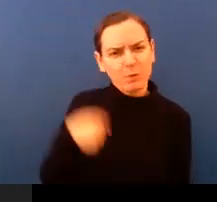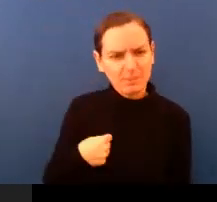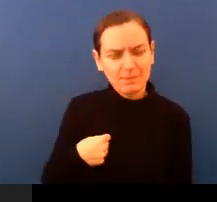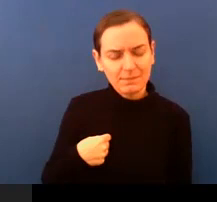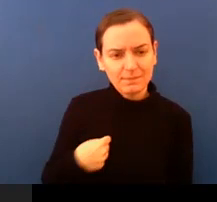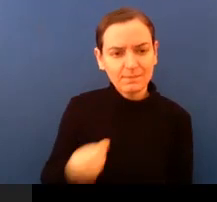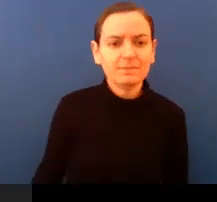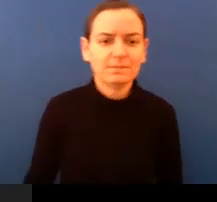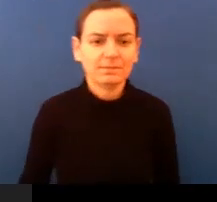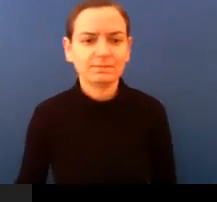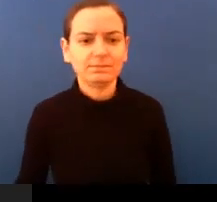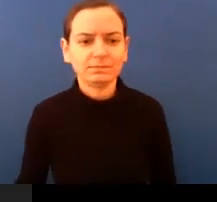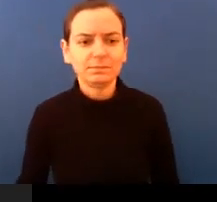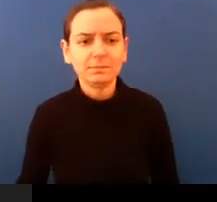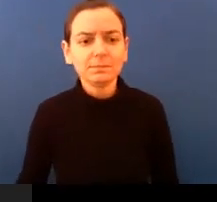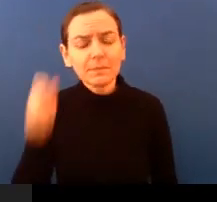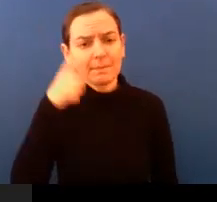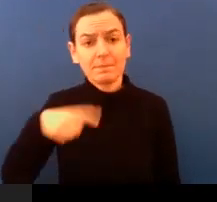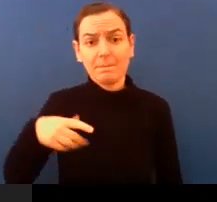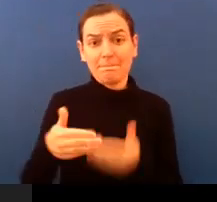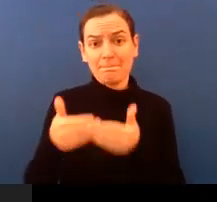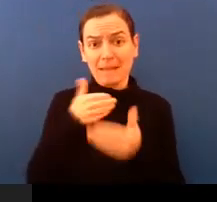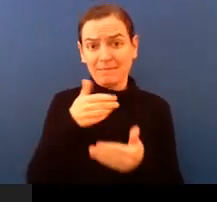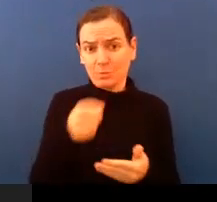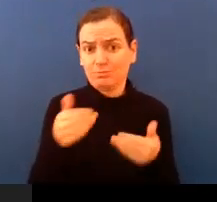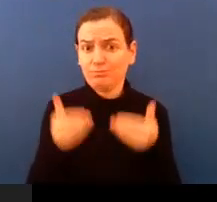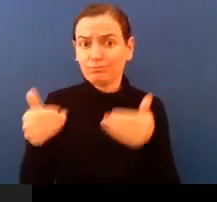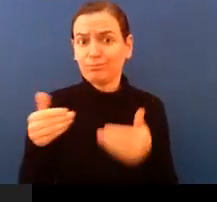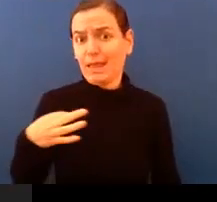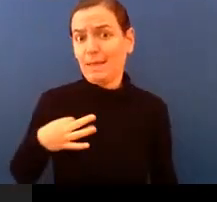and put in a closet when you get home, but a dog cannot.